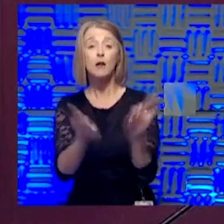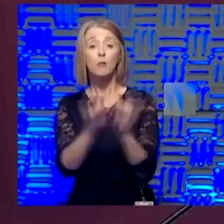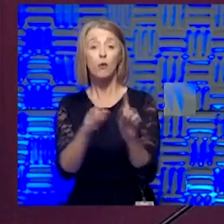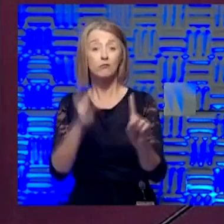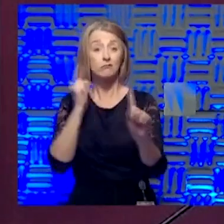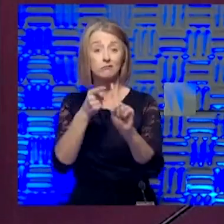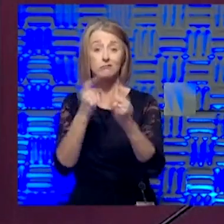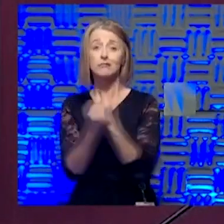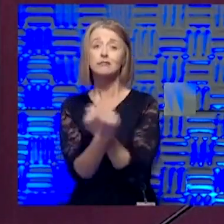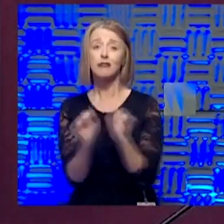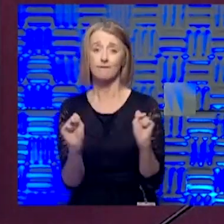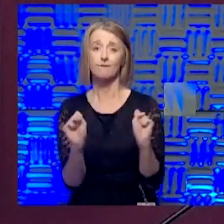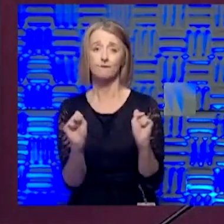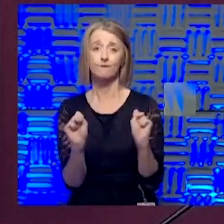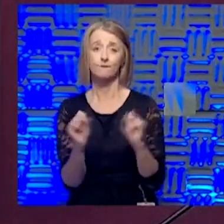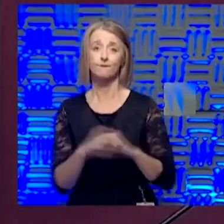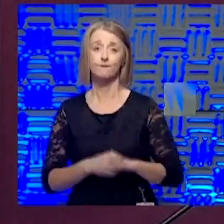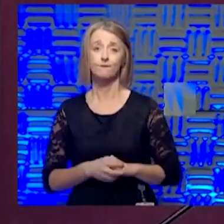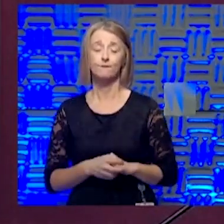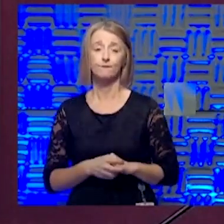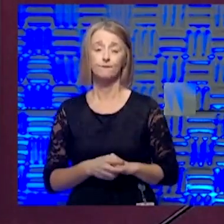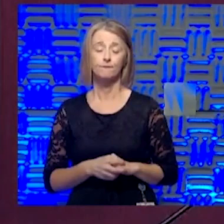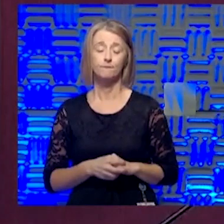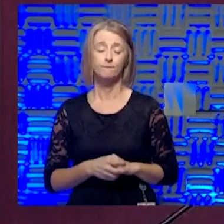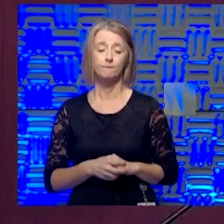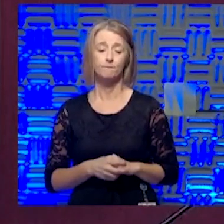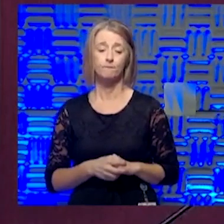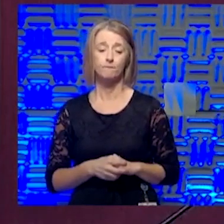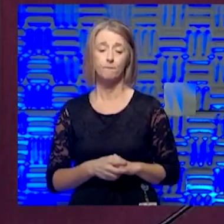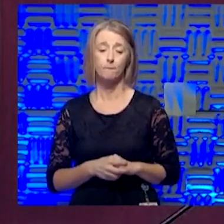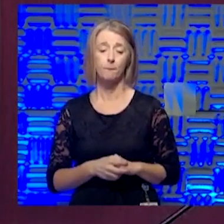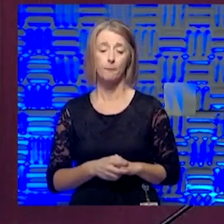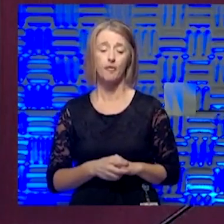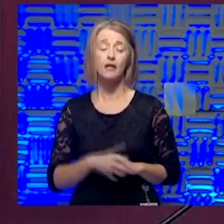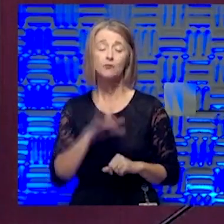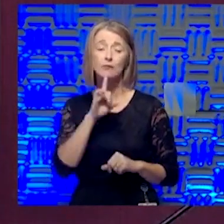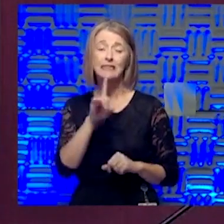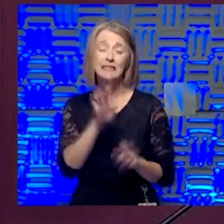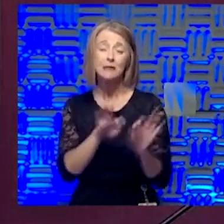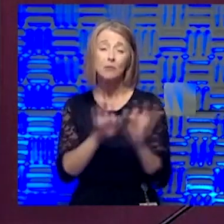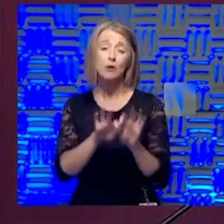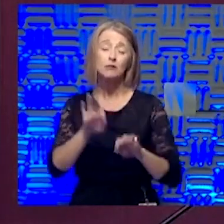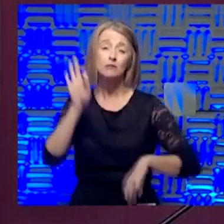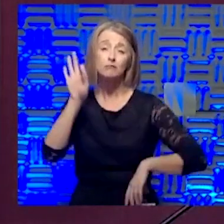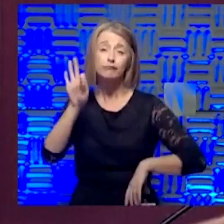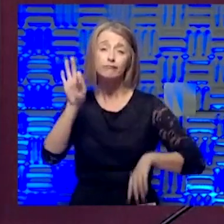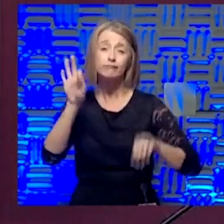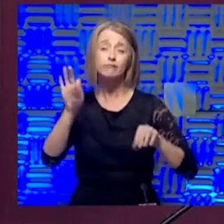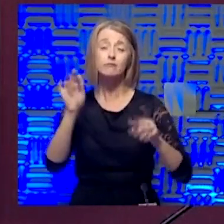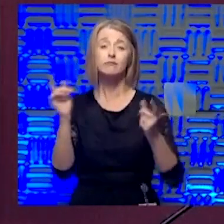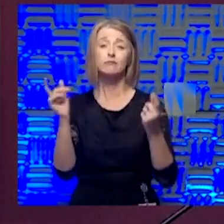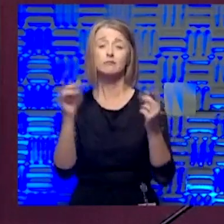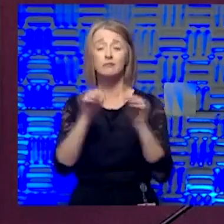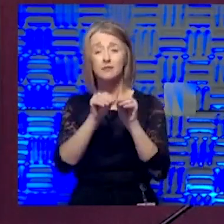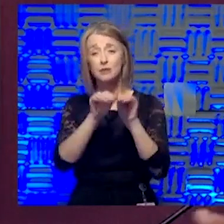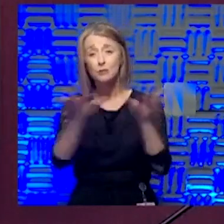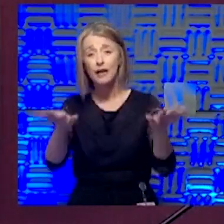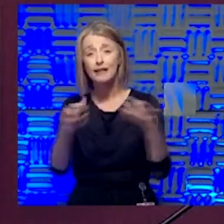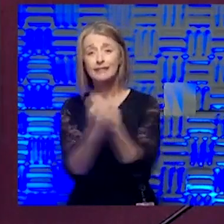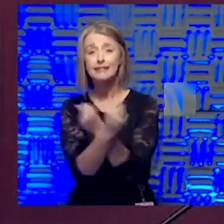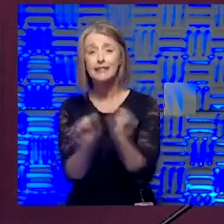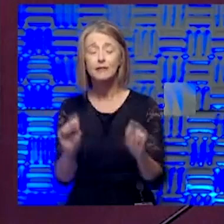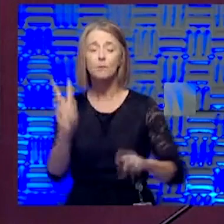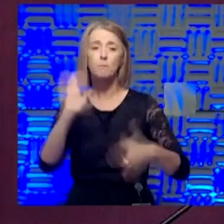I think the main thing for everybody is to preach safety. Don't try to politicize everything, like